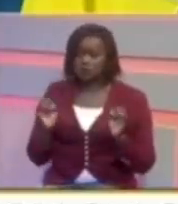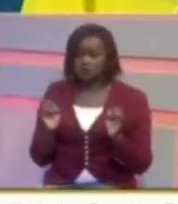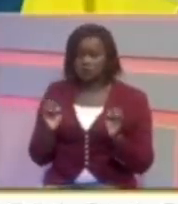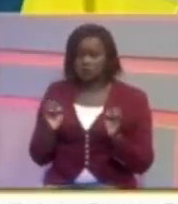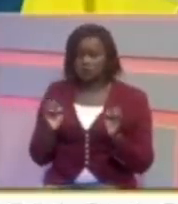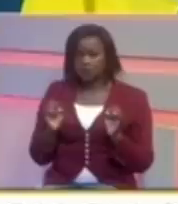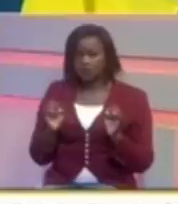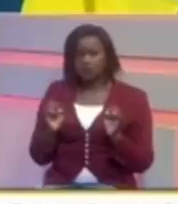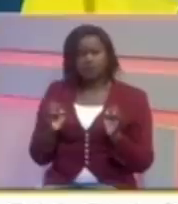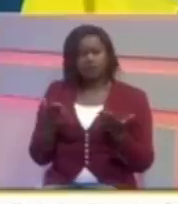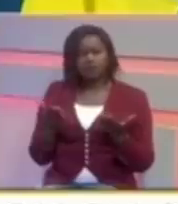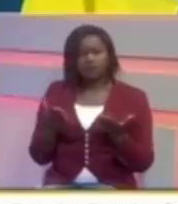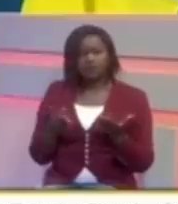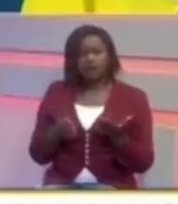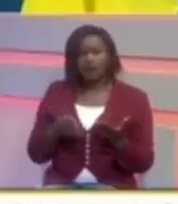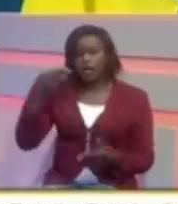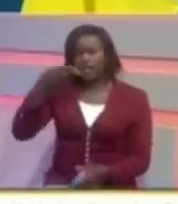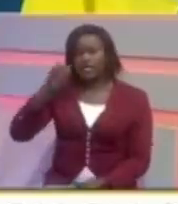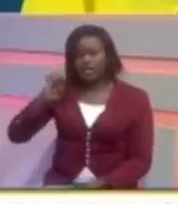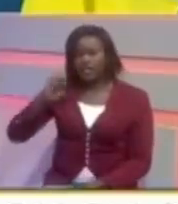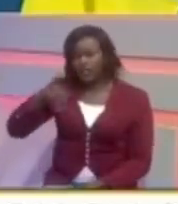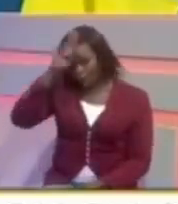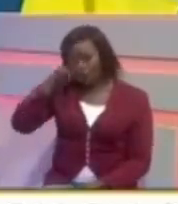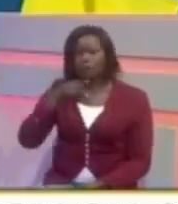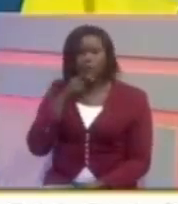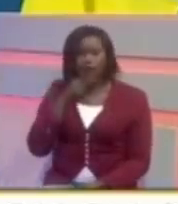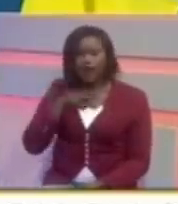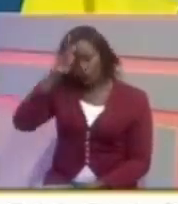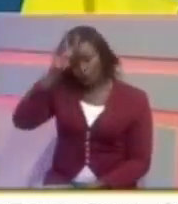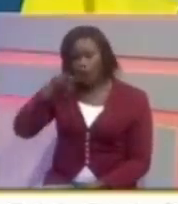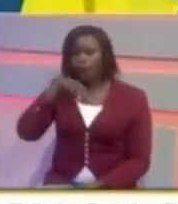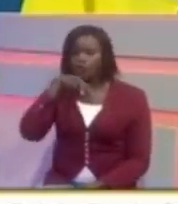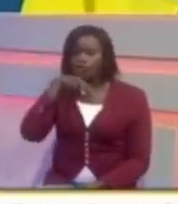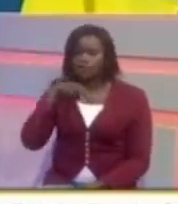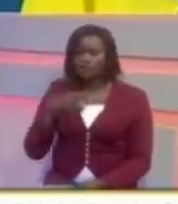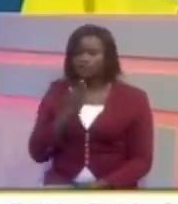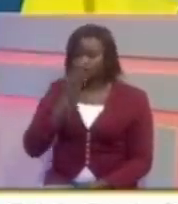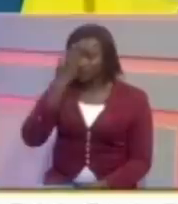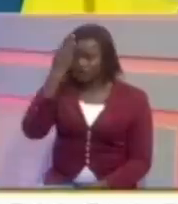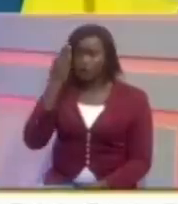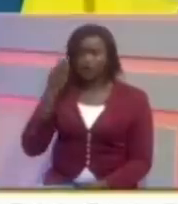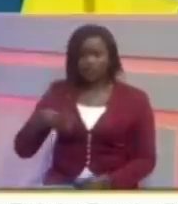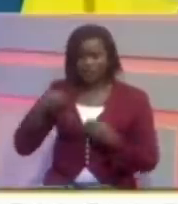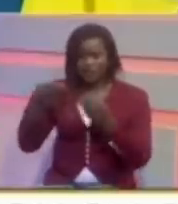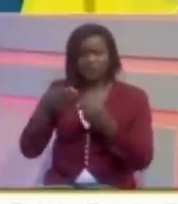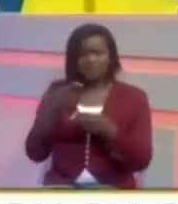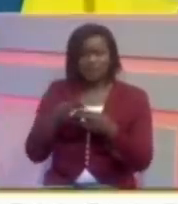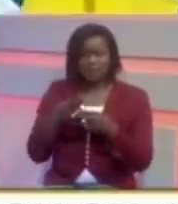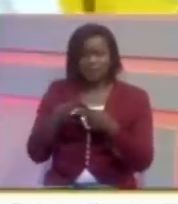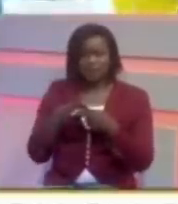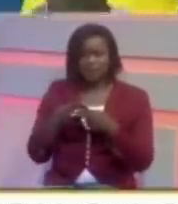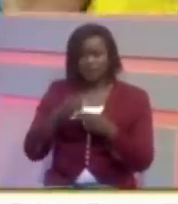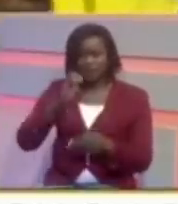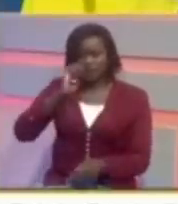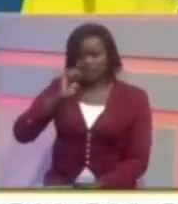in a certain he-goat. You see, the Banyankore call it, Banyankore have words for